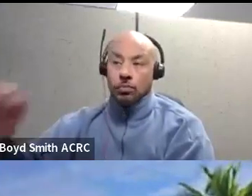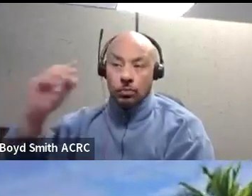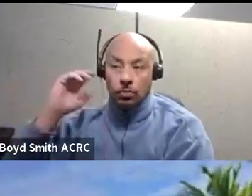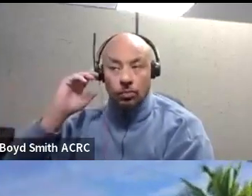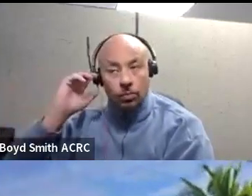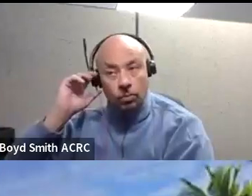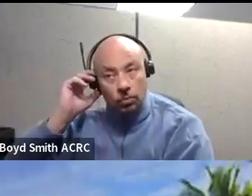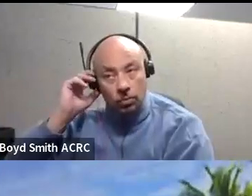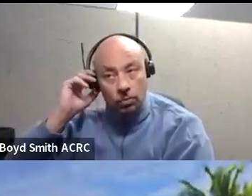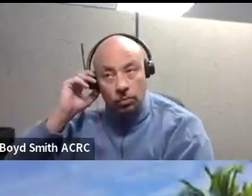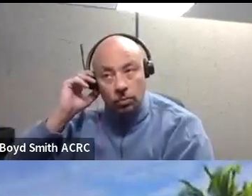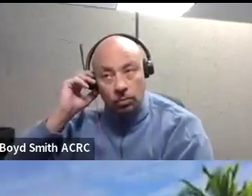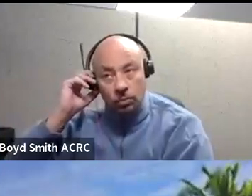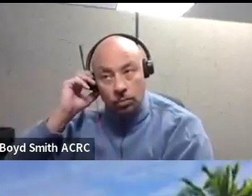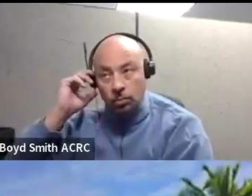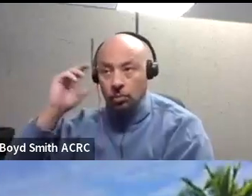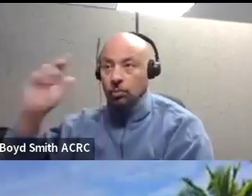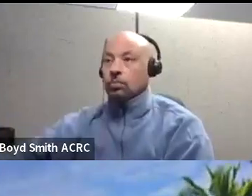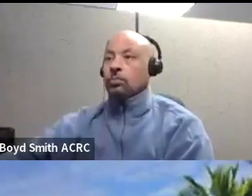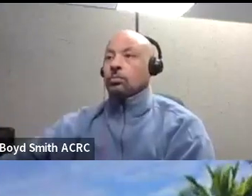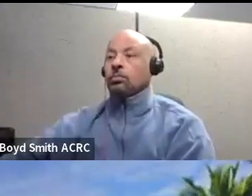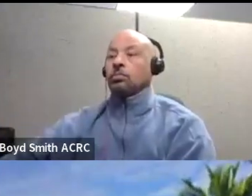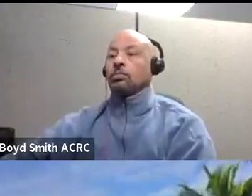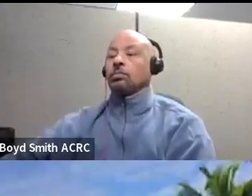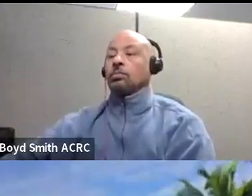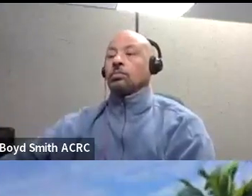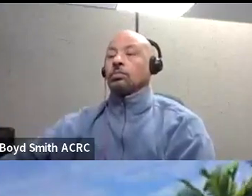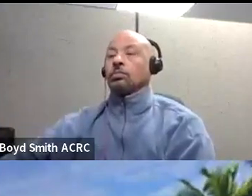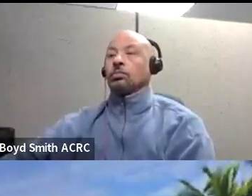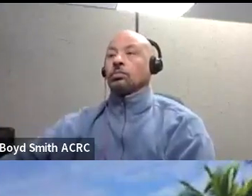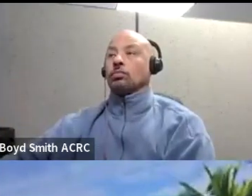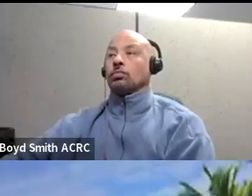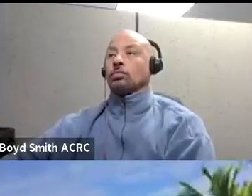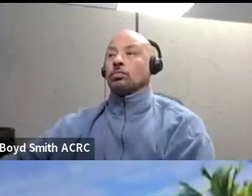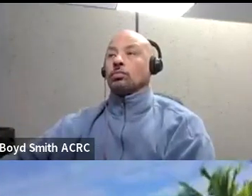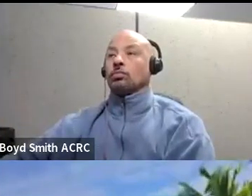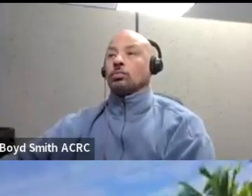is a rate that aligns with what the new benchmarks are, and then of